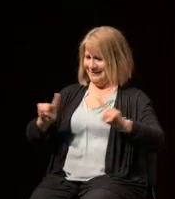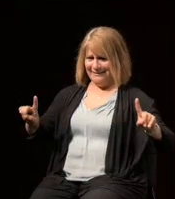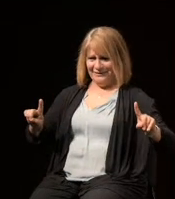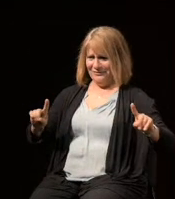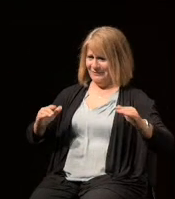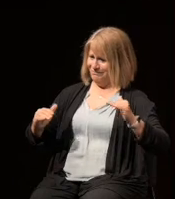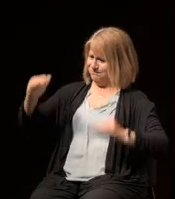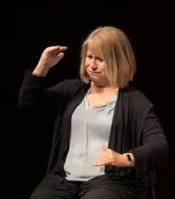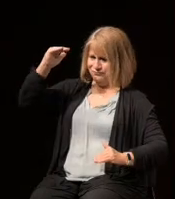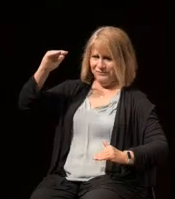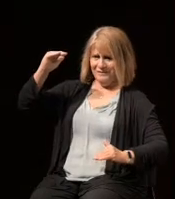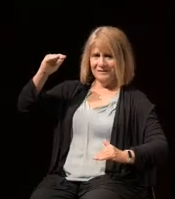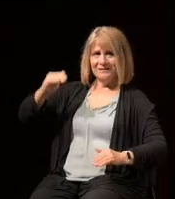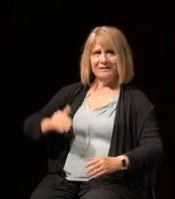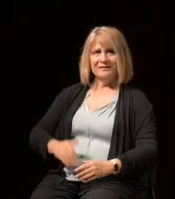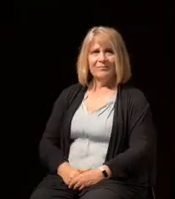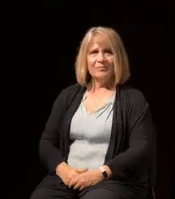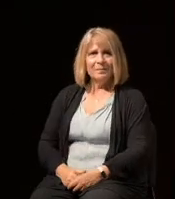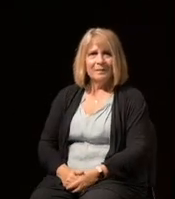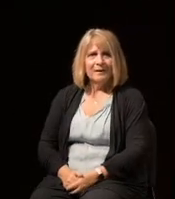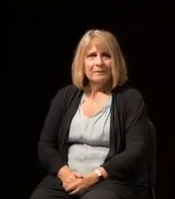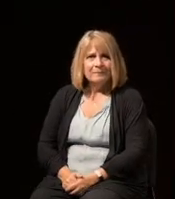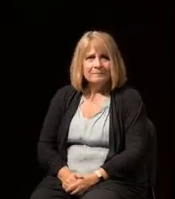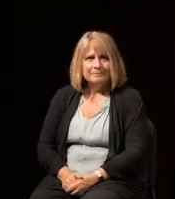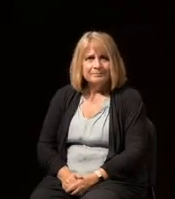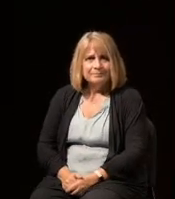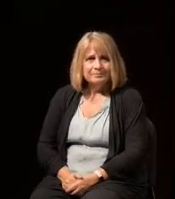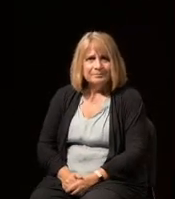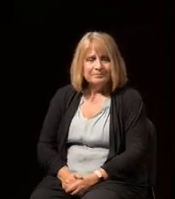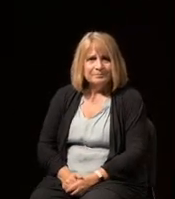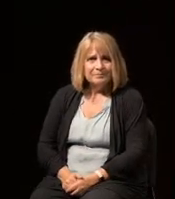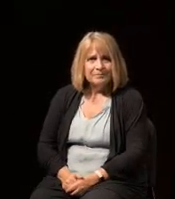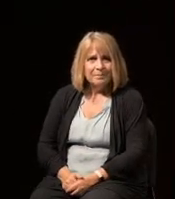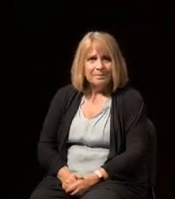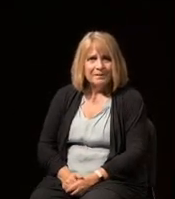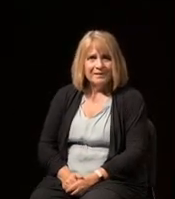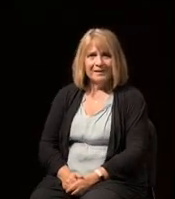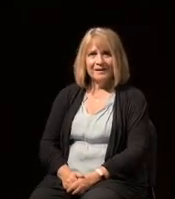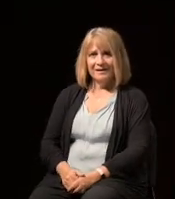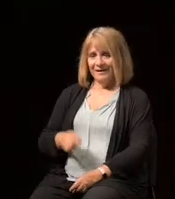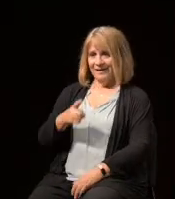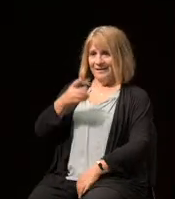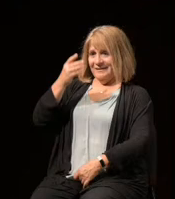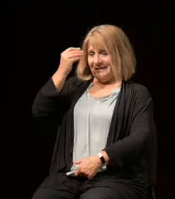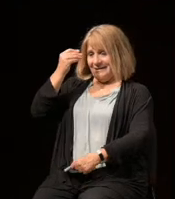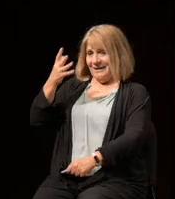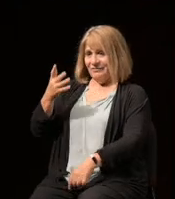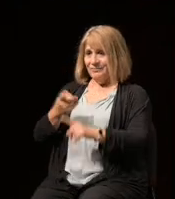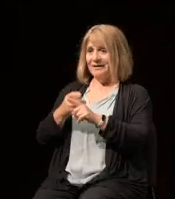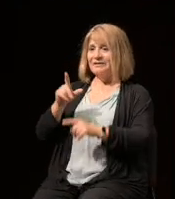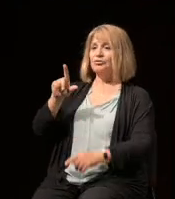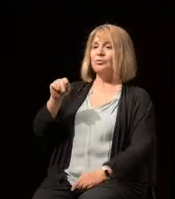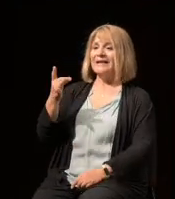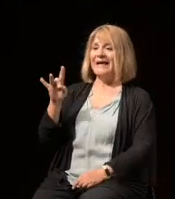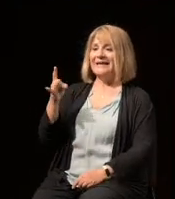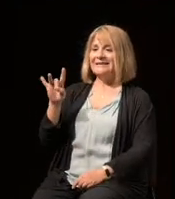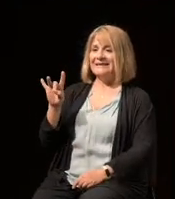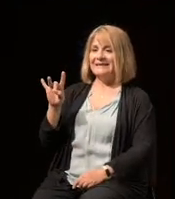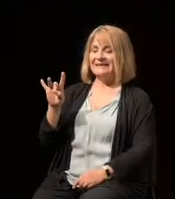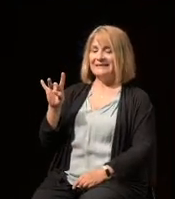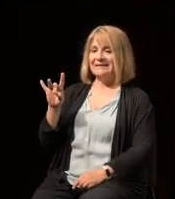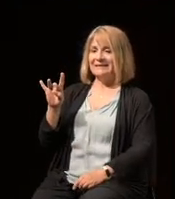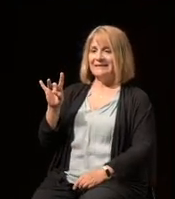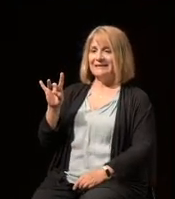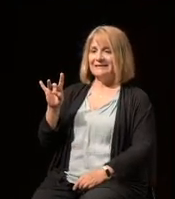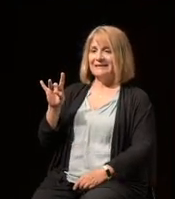phenomenal. So let's see what we got going on here. Now, this is data that comes out of 2018's Campaign